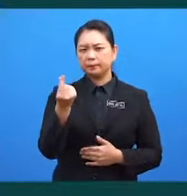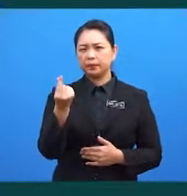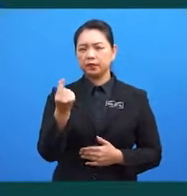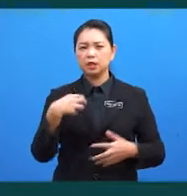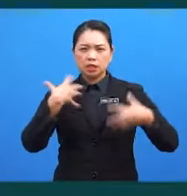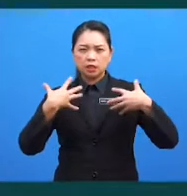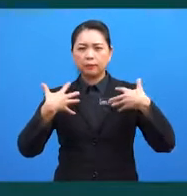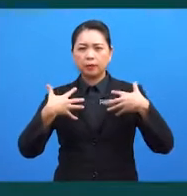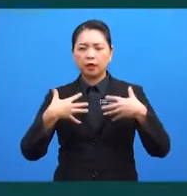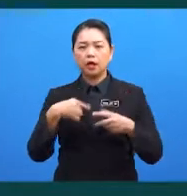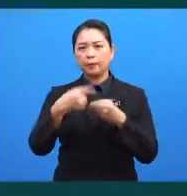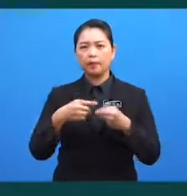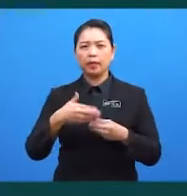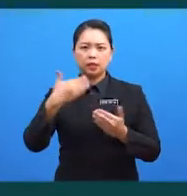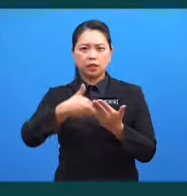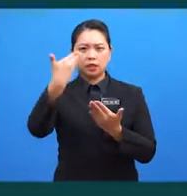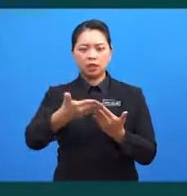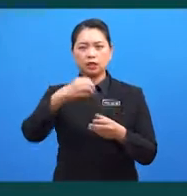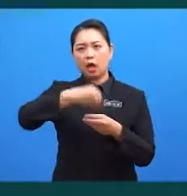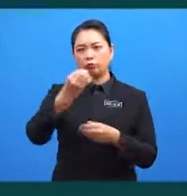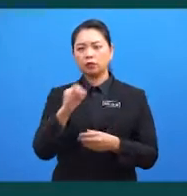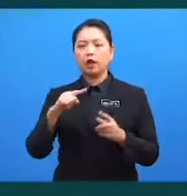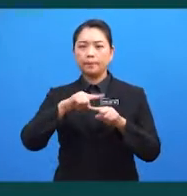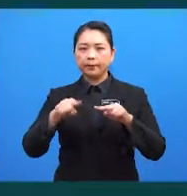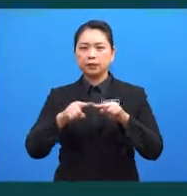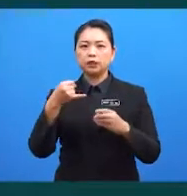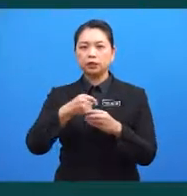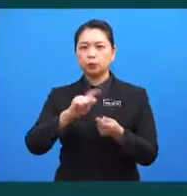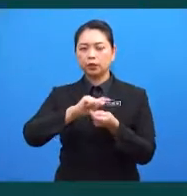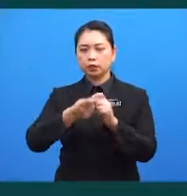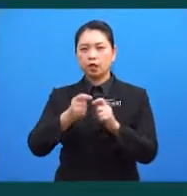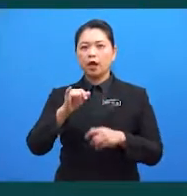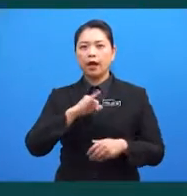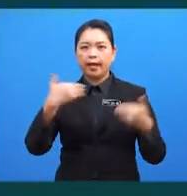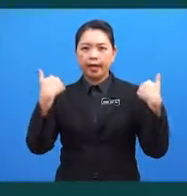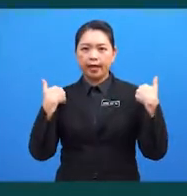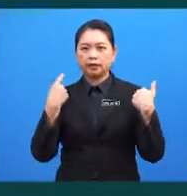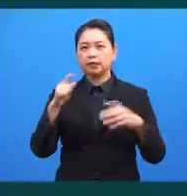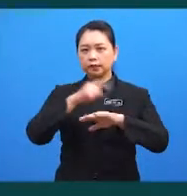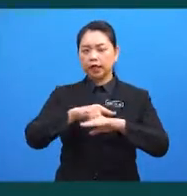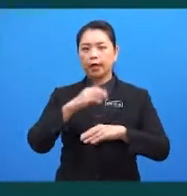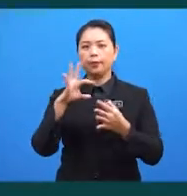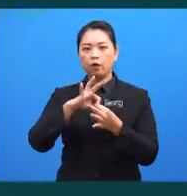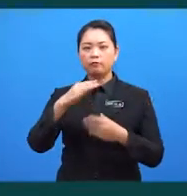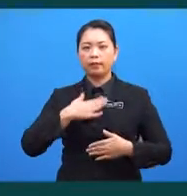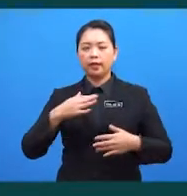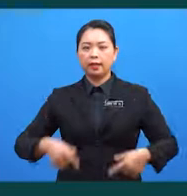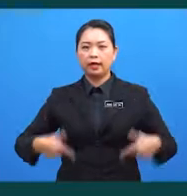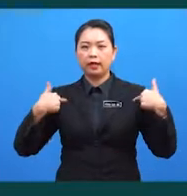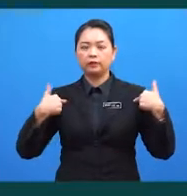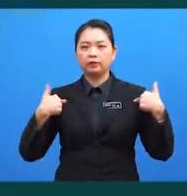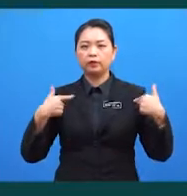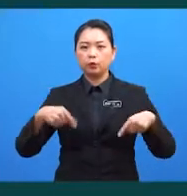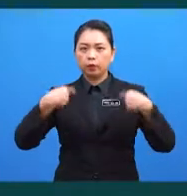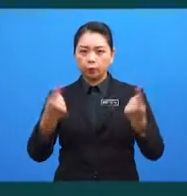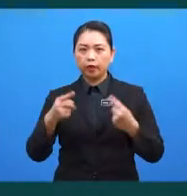nervous about our next outing, but as it turned out, I had the time of my life. We went on a